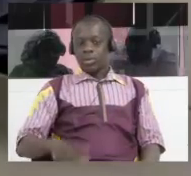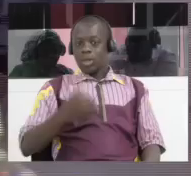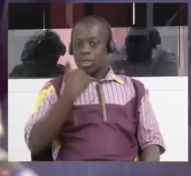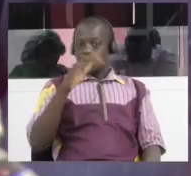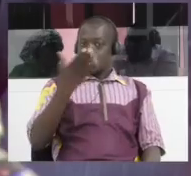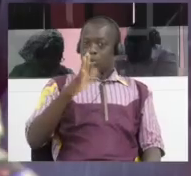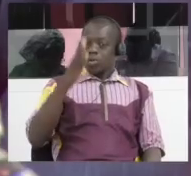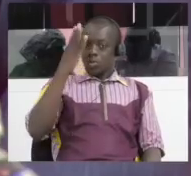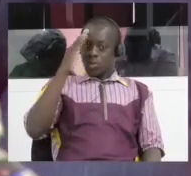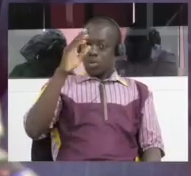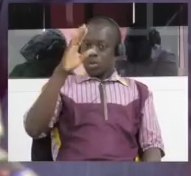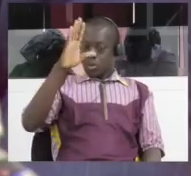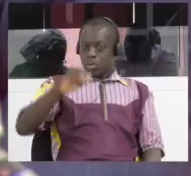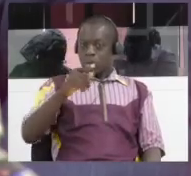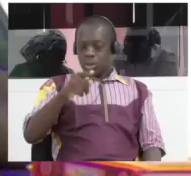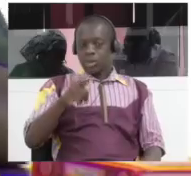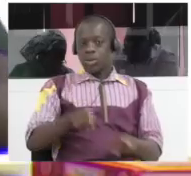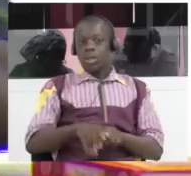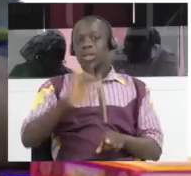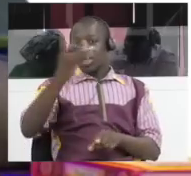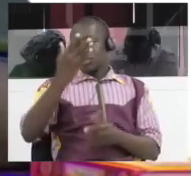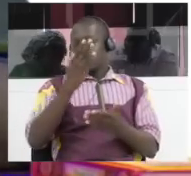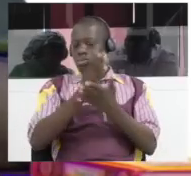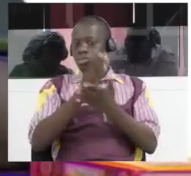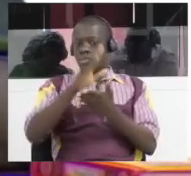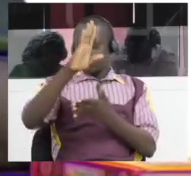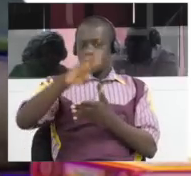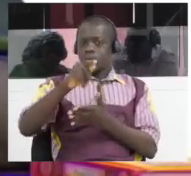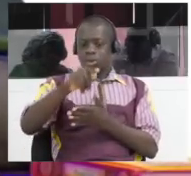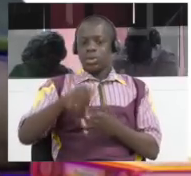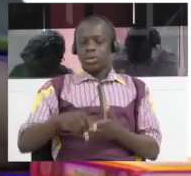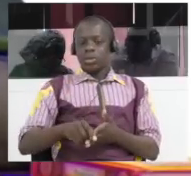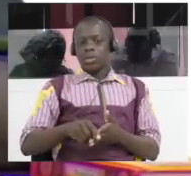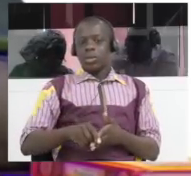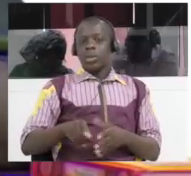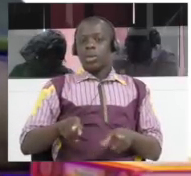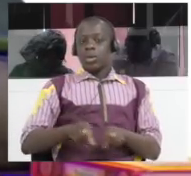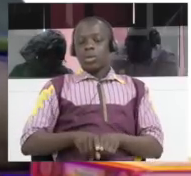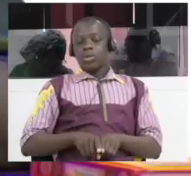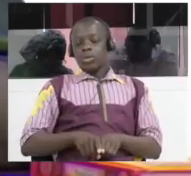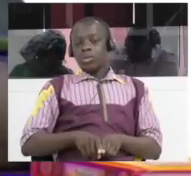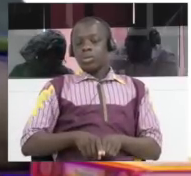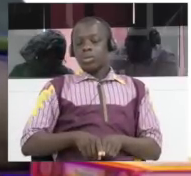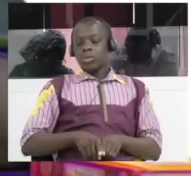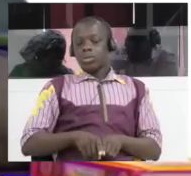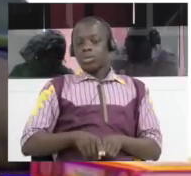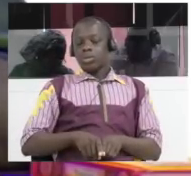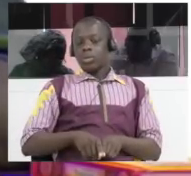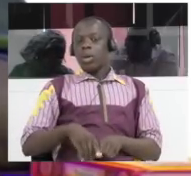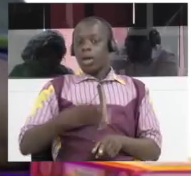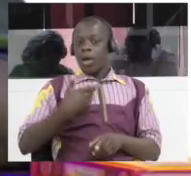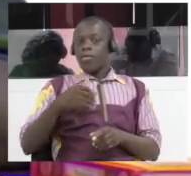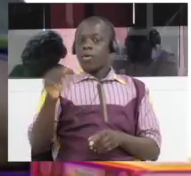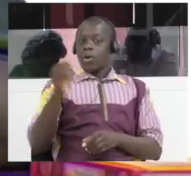Do you know whether they did that? Yes, certainly they did that. And then they eventually boarded